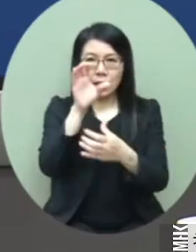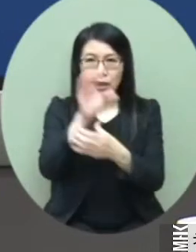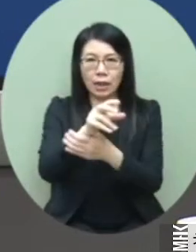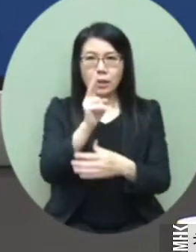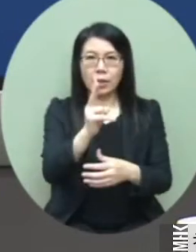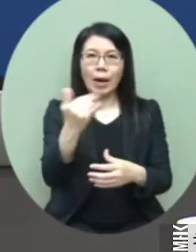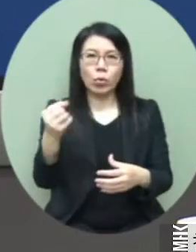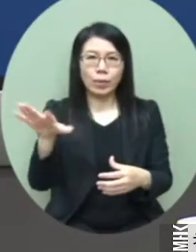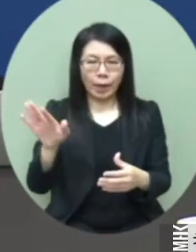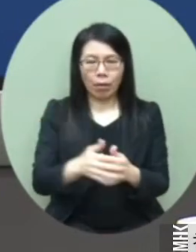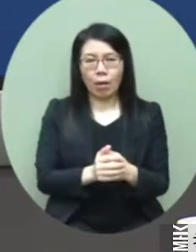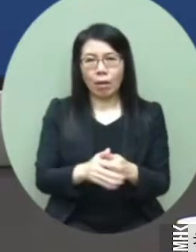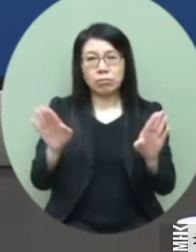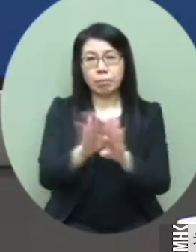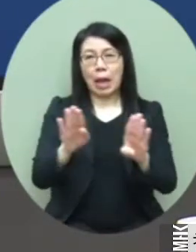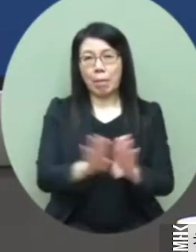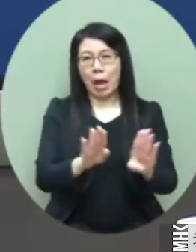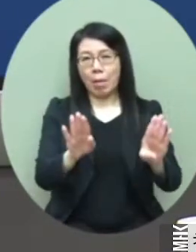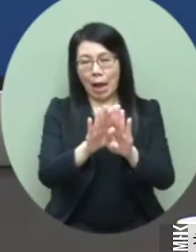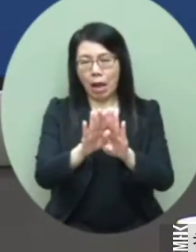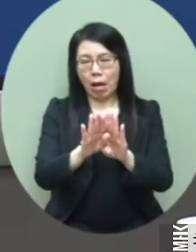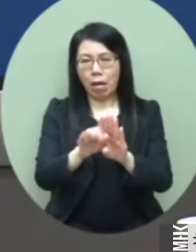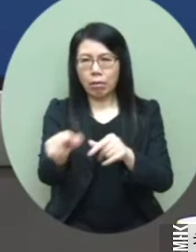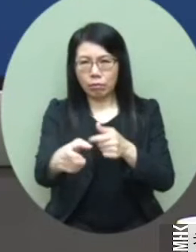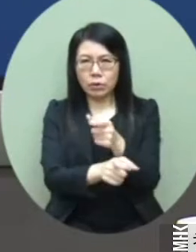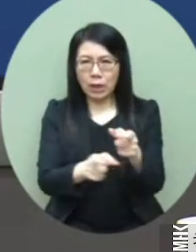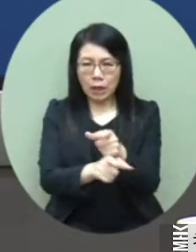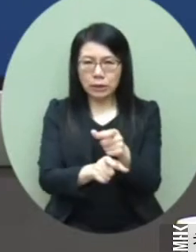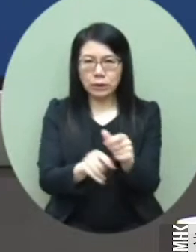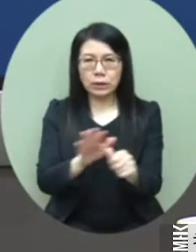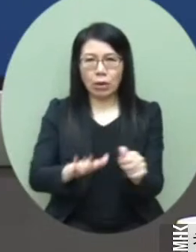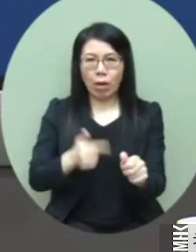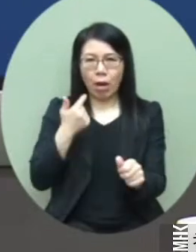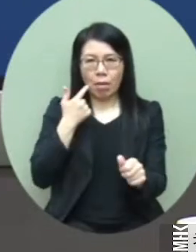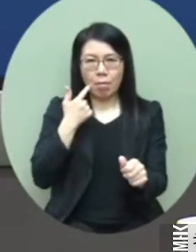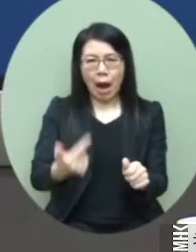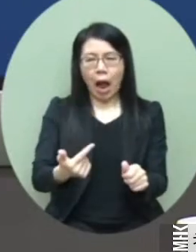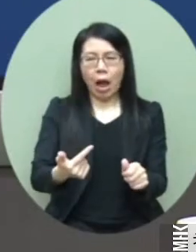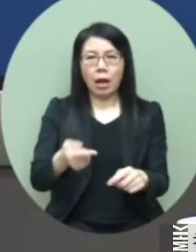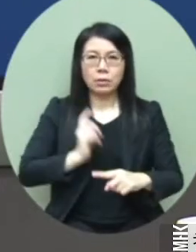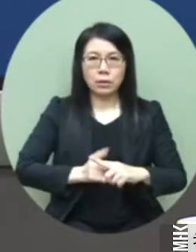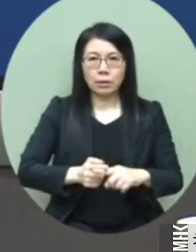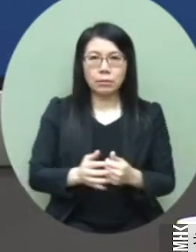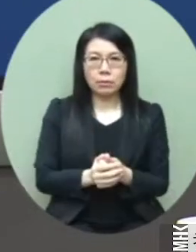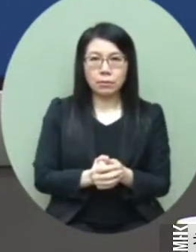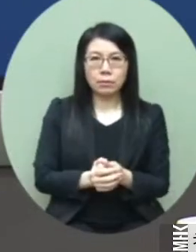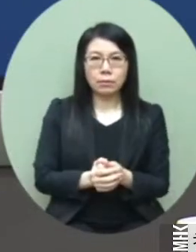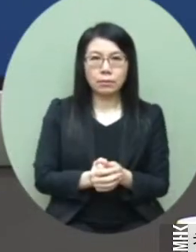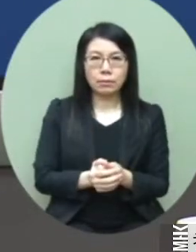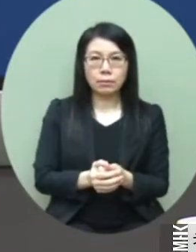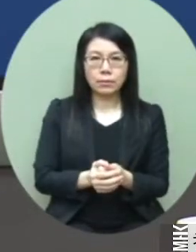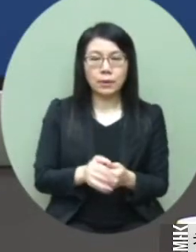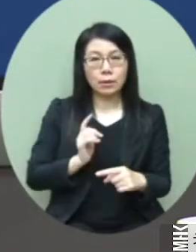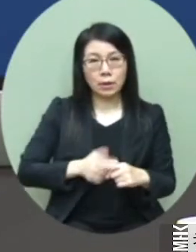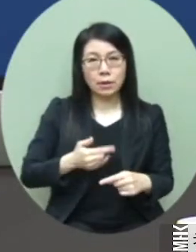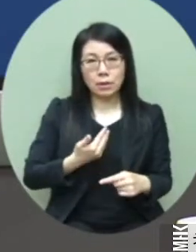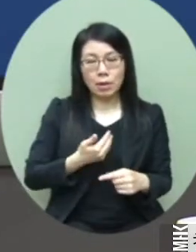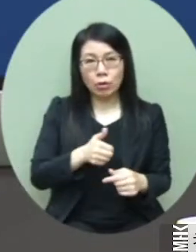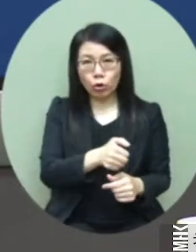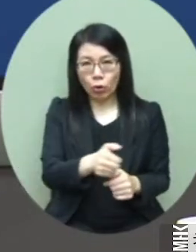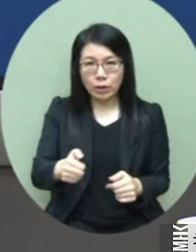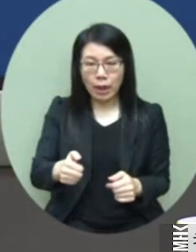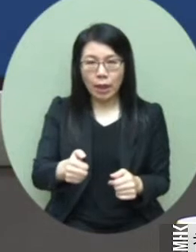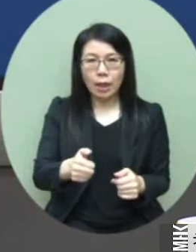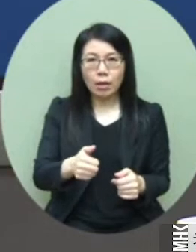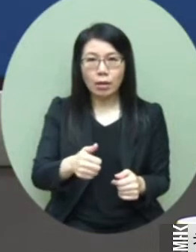days, cinemas, over 260 days. Their operation has been dealt a